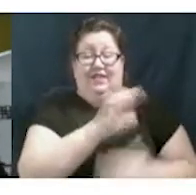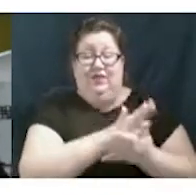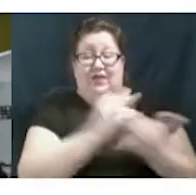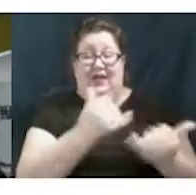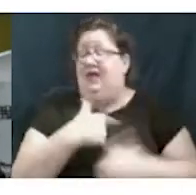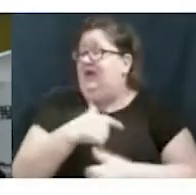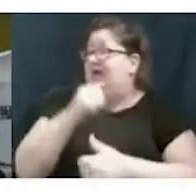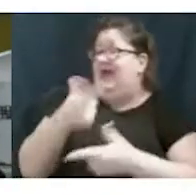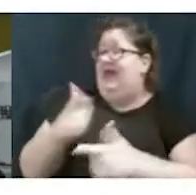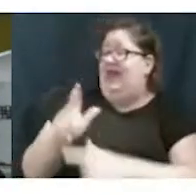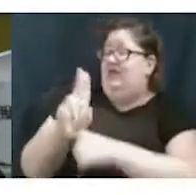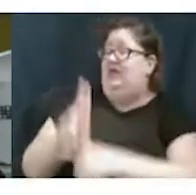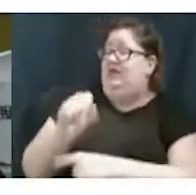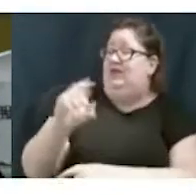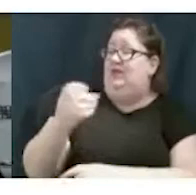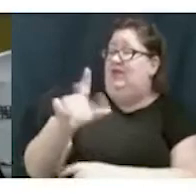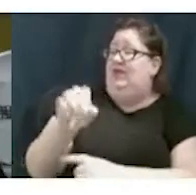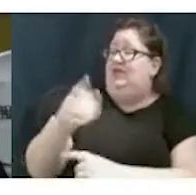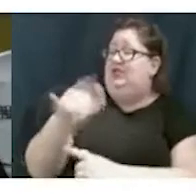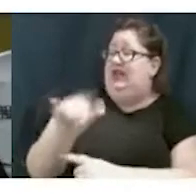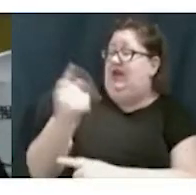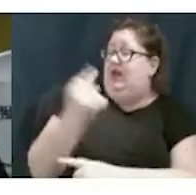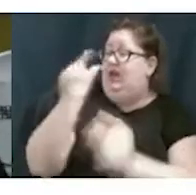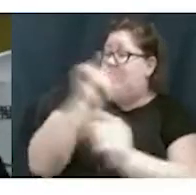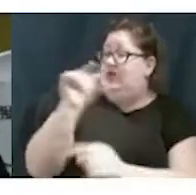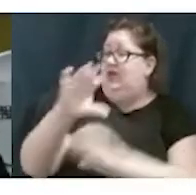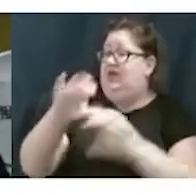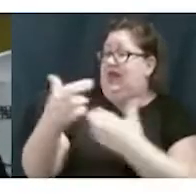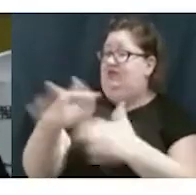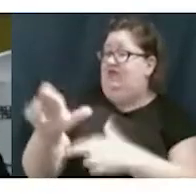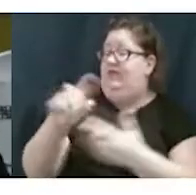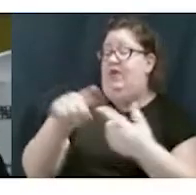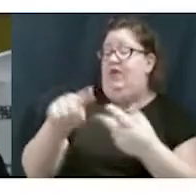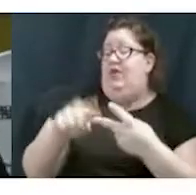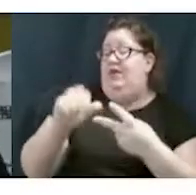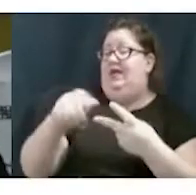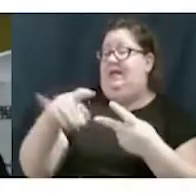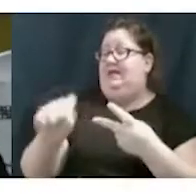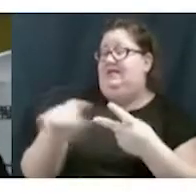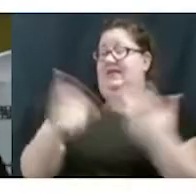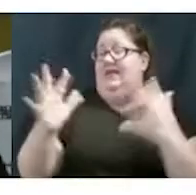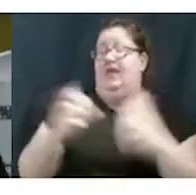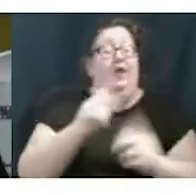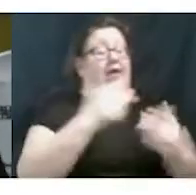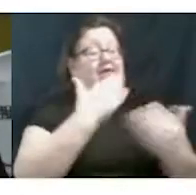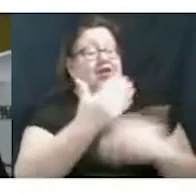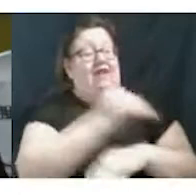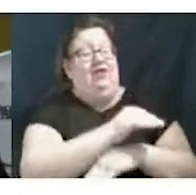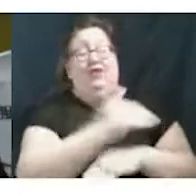use Schoology. We could only use Google Classroom or Canvas. That's it. All righty. You have a good afternoon. You too,